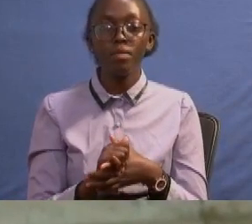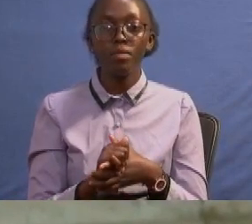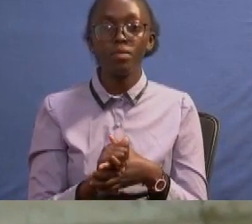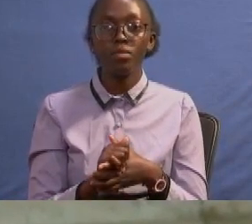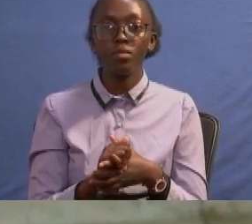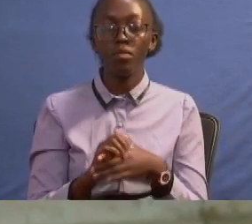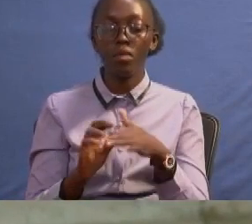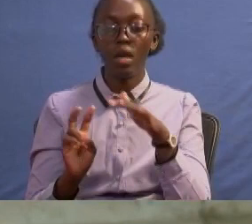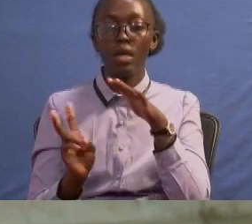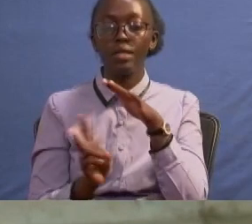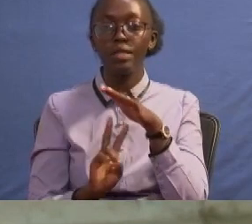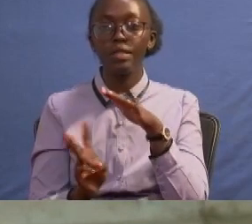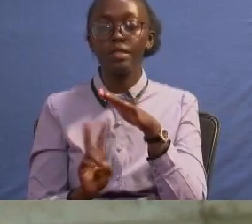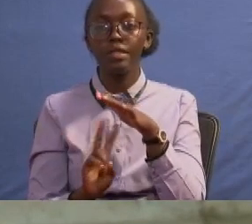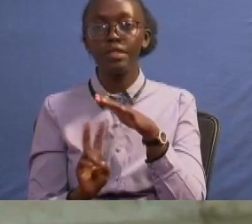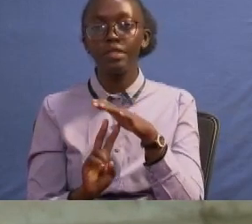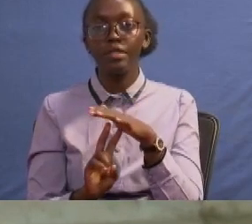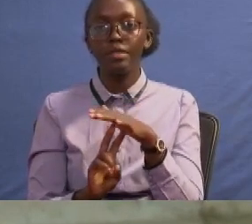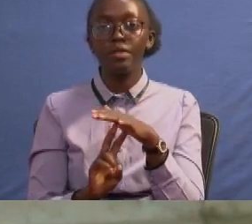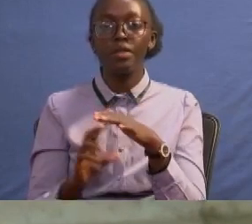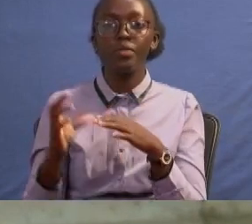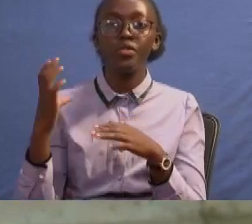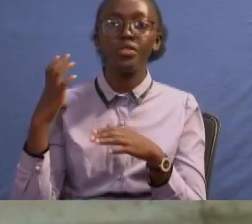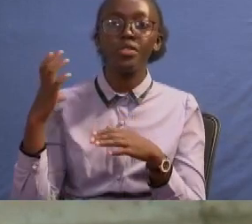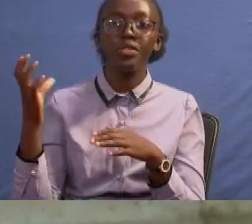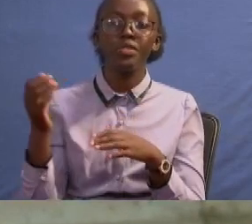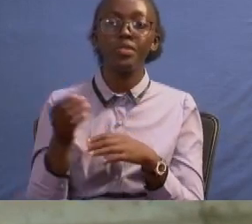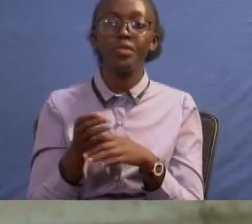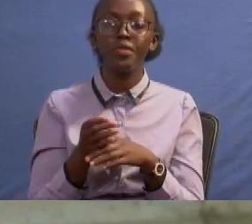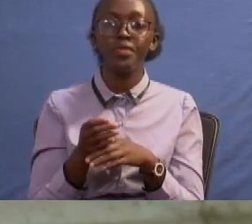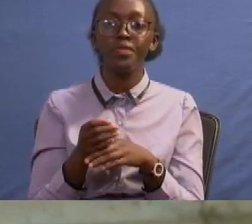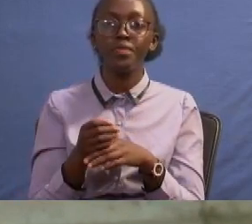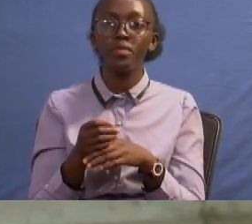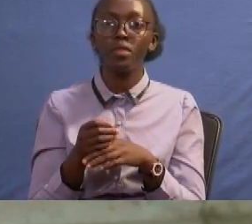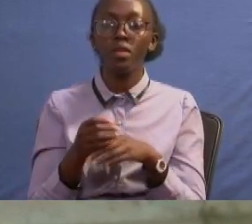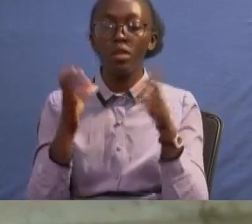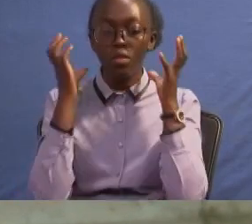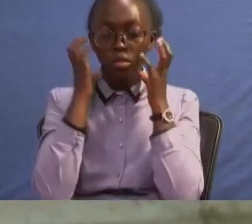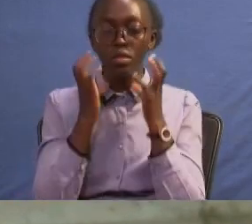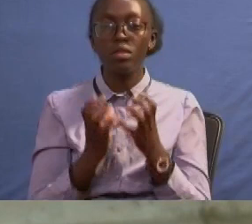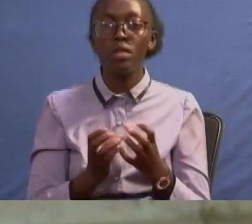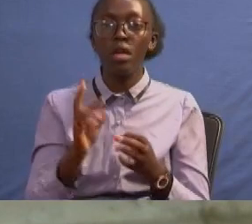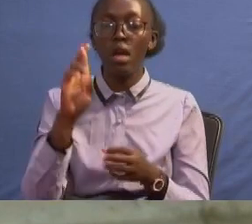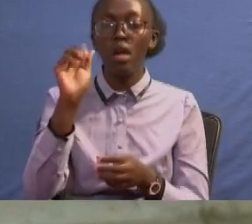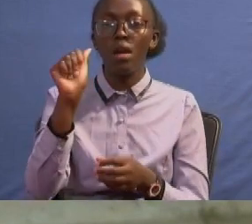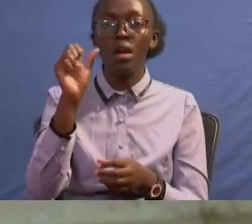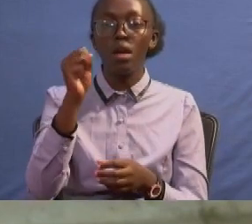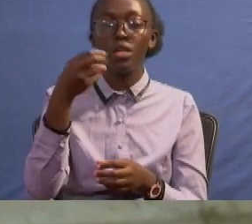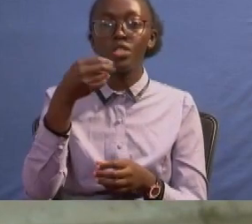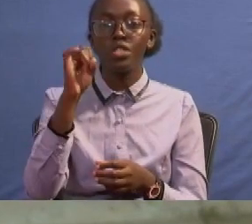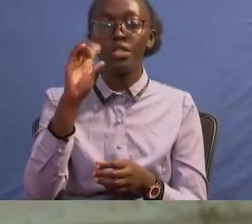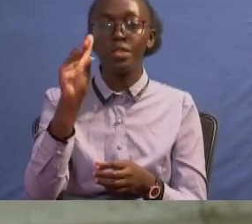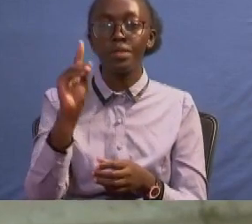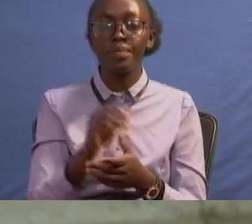the Deputy Chief, Kathy, retired Dr. Sheikh Rashid Omar,